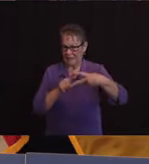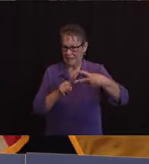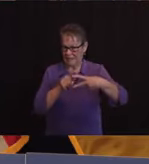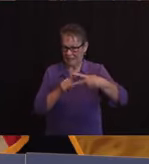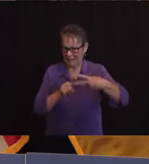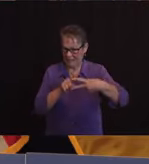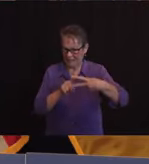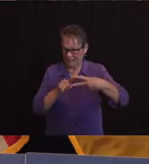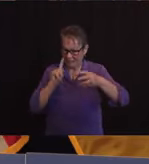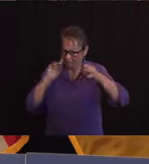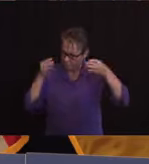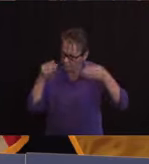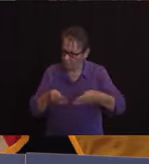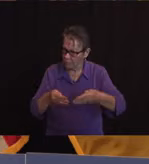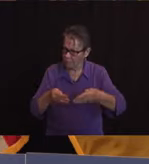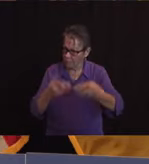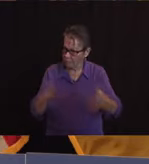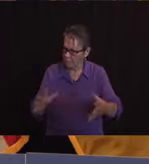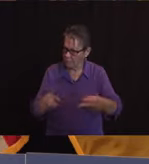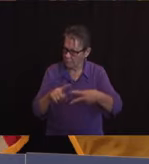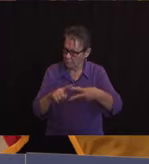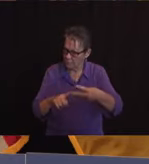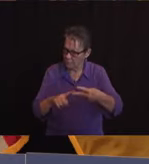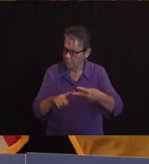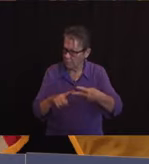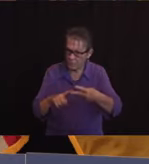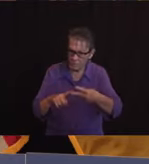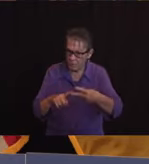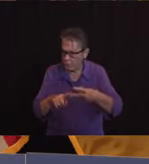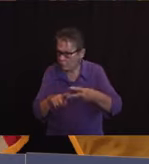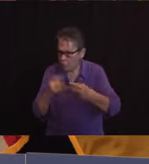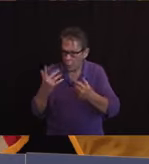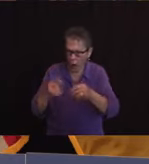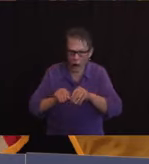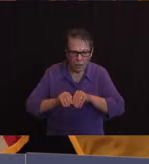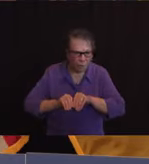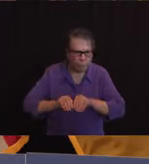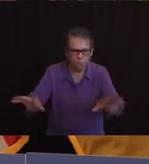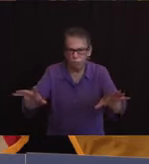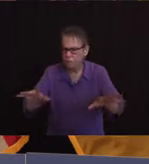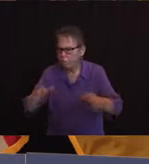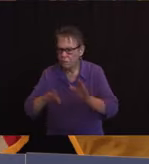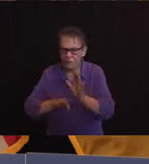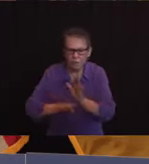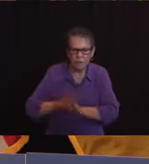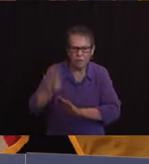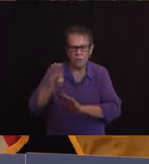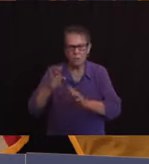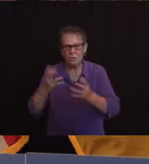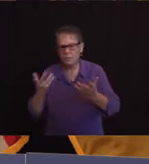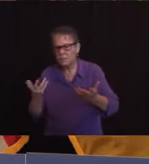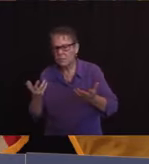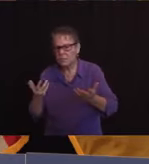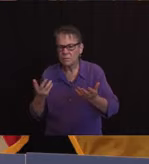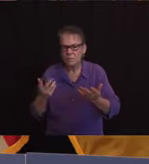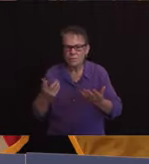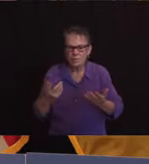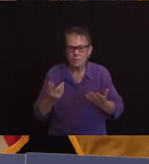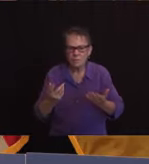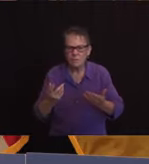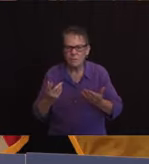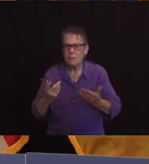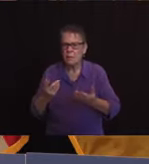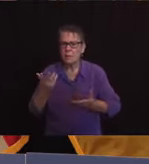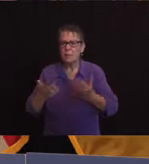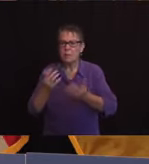there an unusually large outbreak? Was there breakthrough of the vaccine where somebody got the vaccine and yet they still got sick? Do we want to